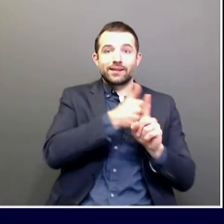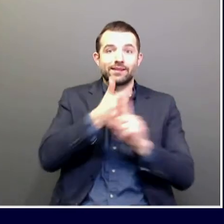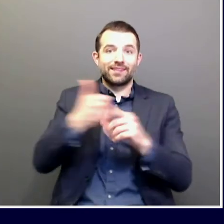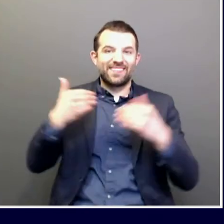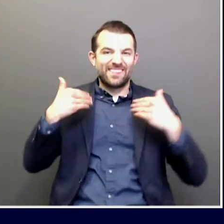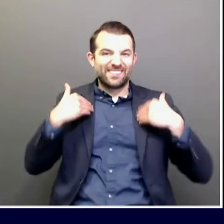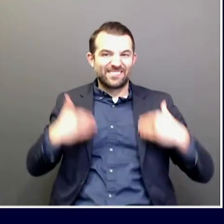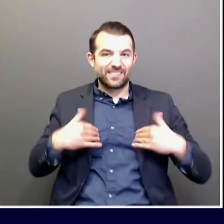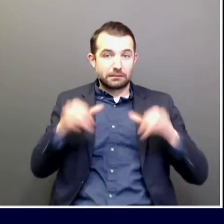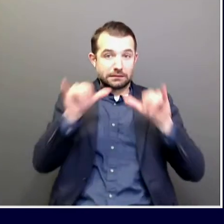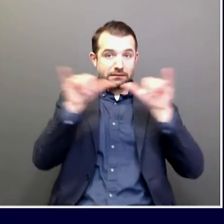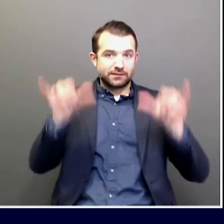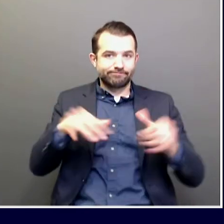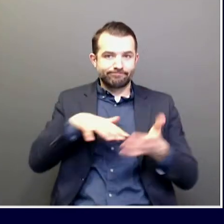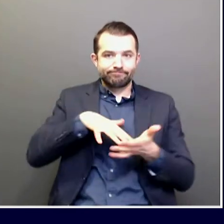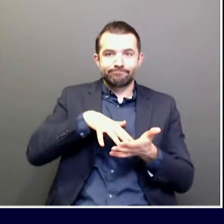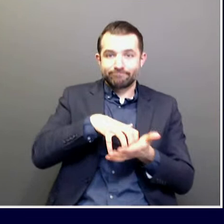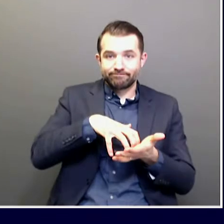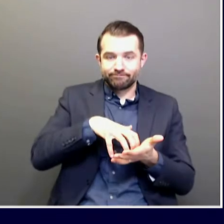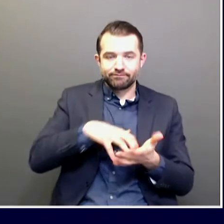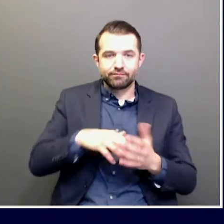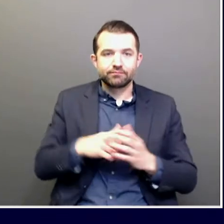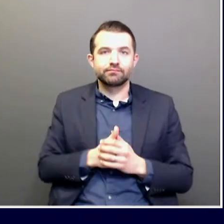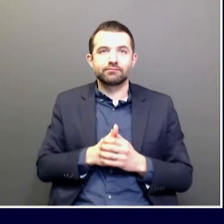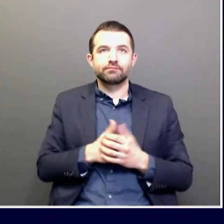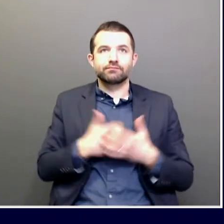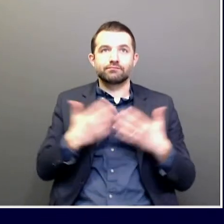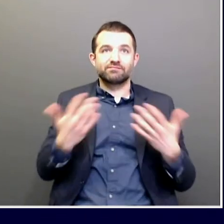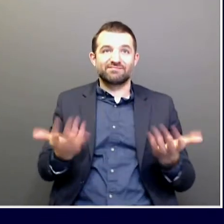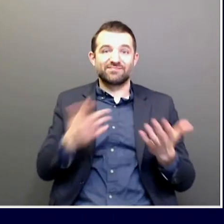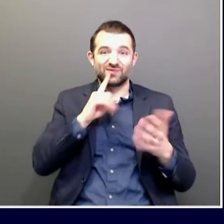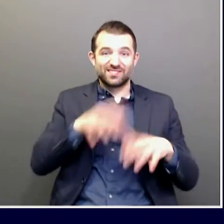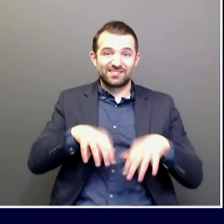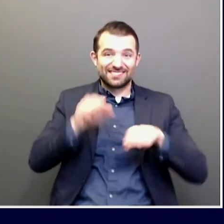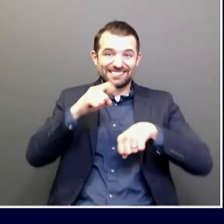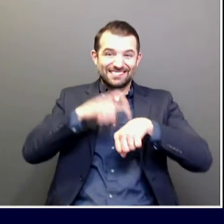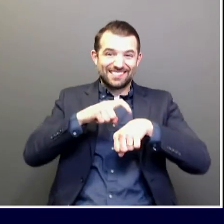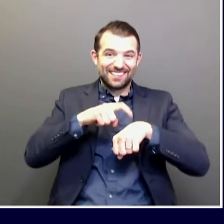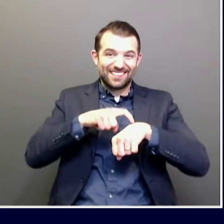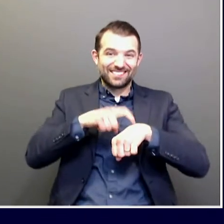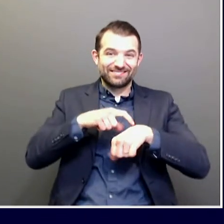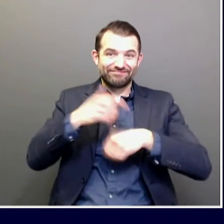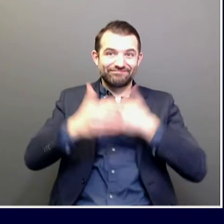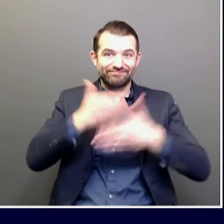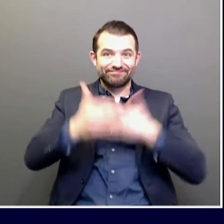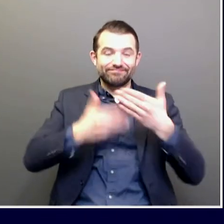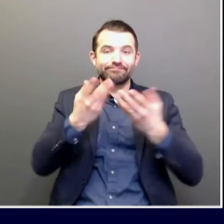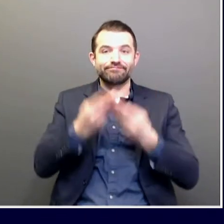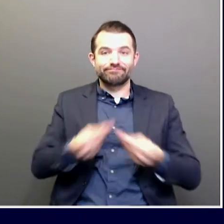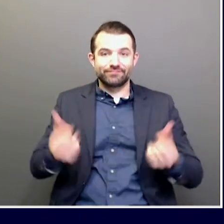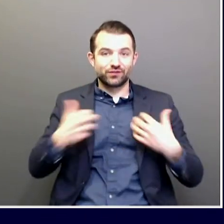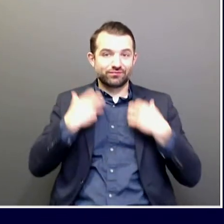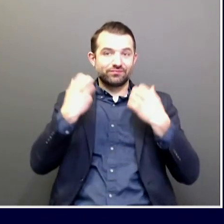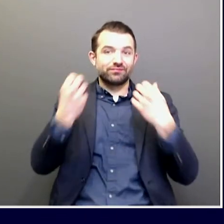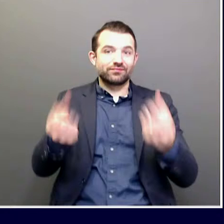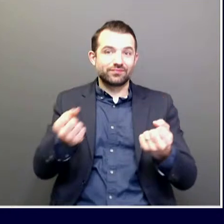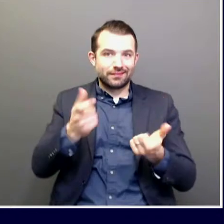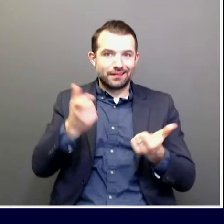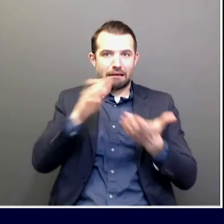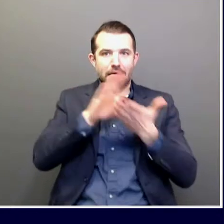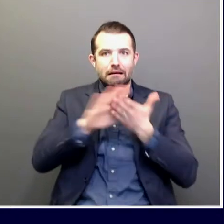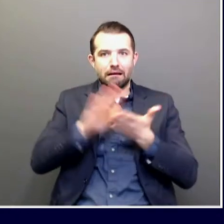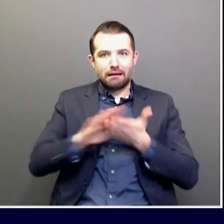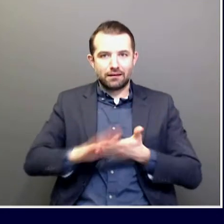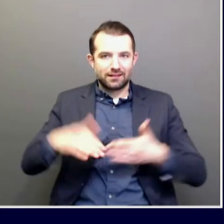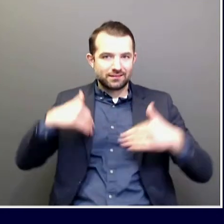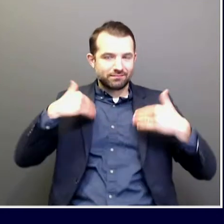longer quarantine periods if you've been exposed. Okay, thanks. And the first results of wastewater testing are in. I know there's not a